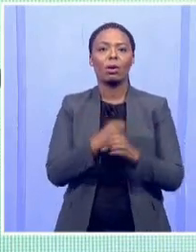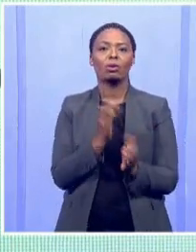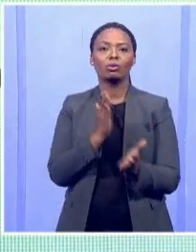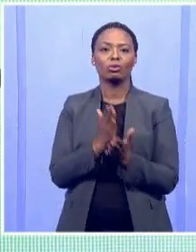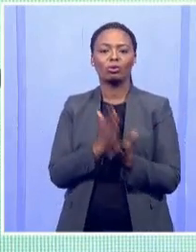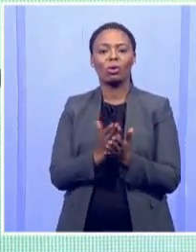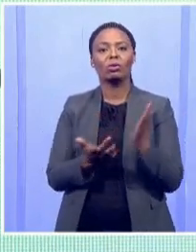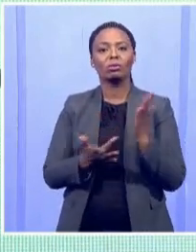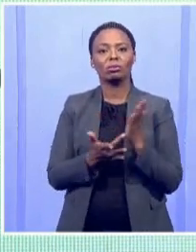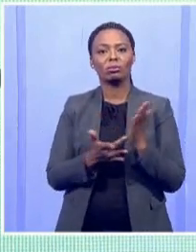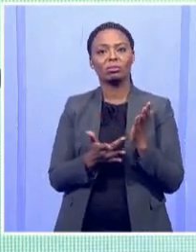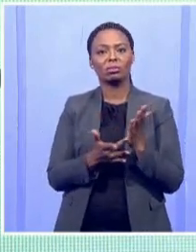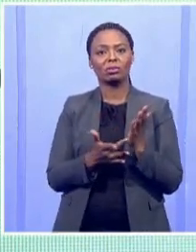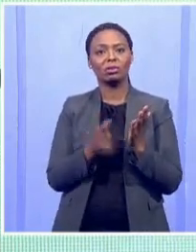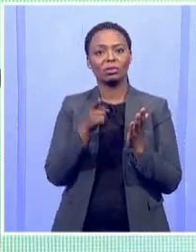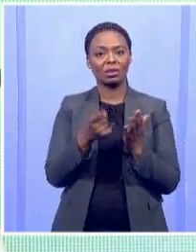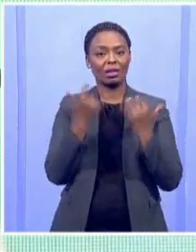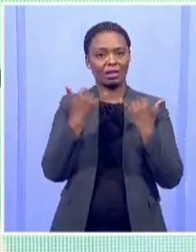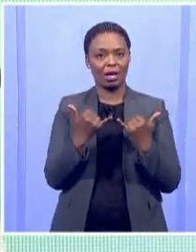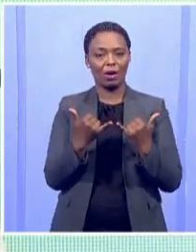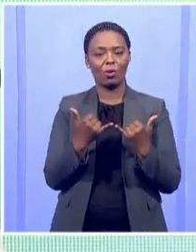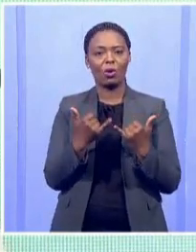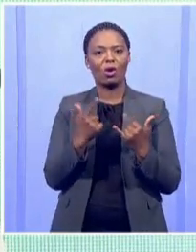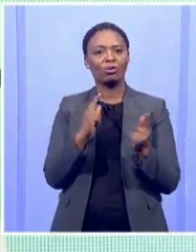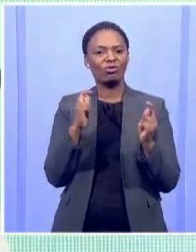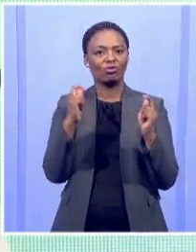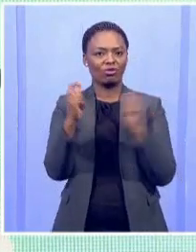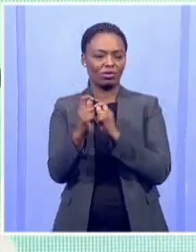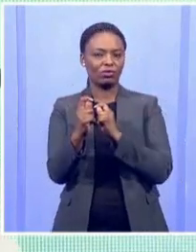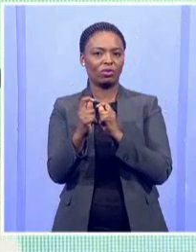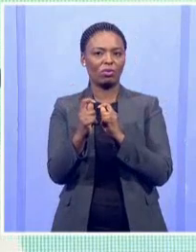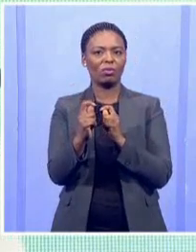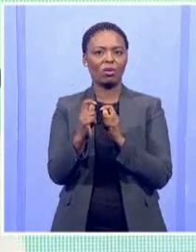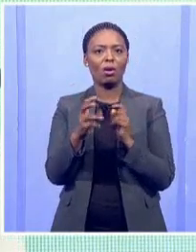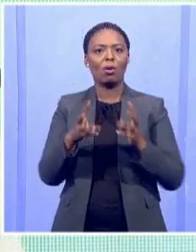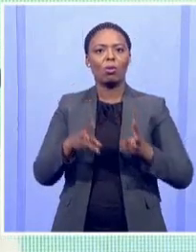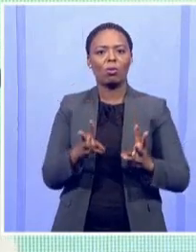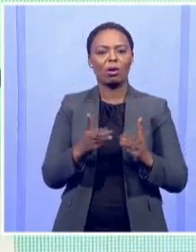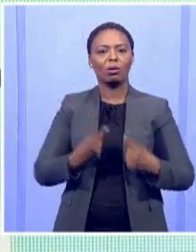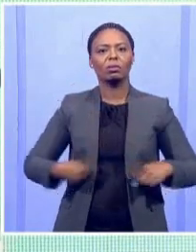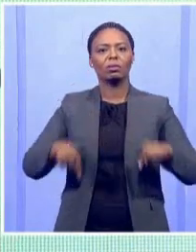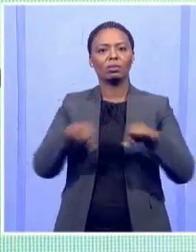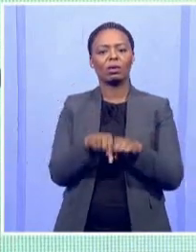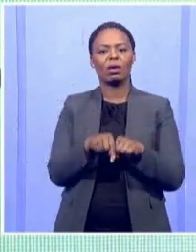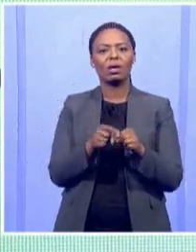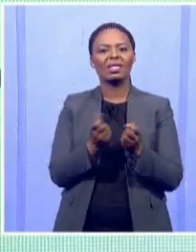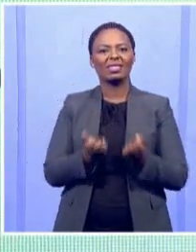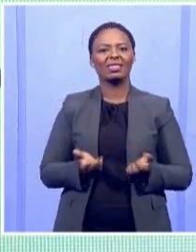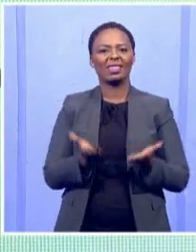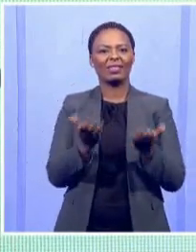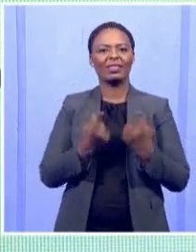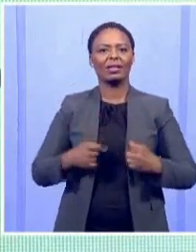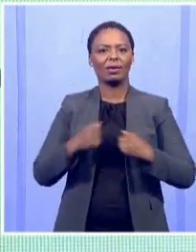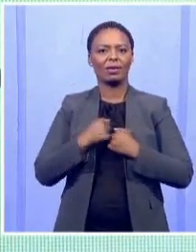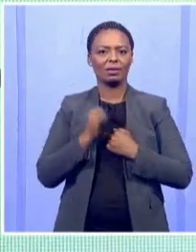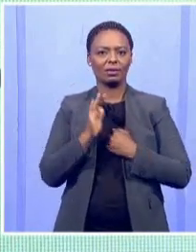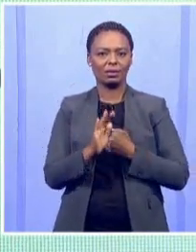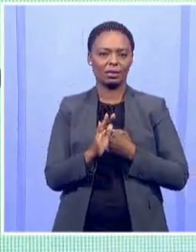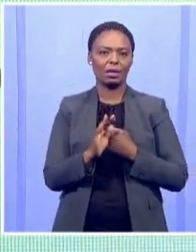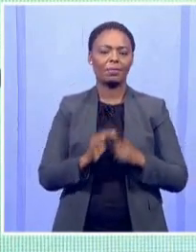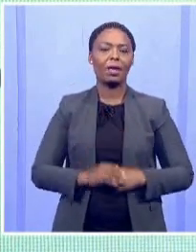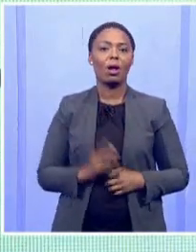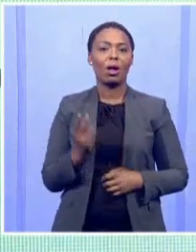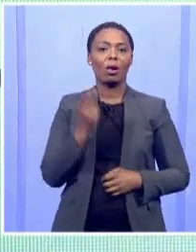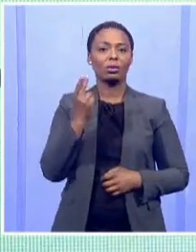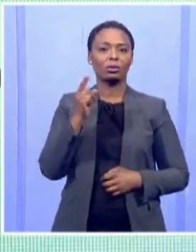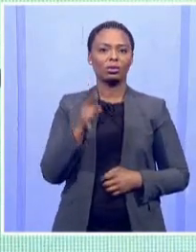digital technology can transform the way in which we provide services, but also